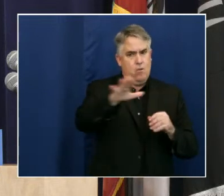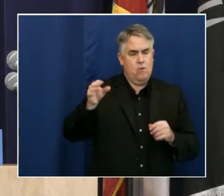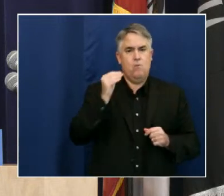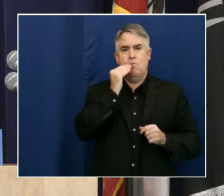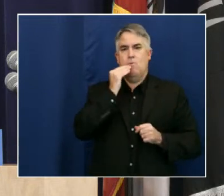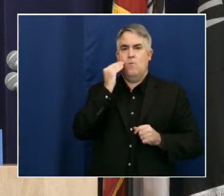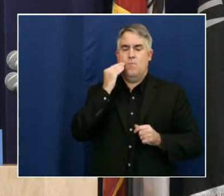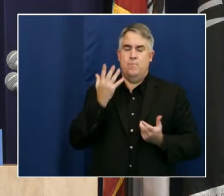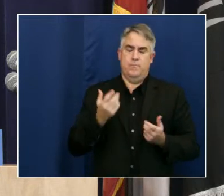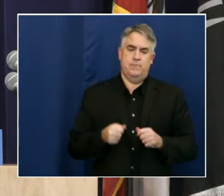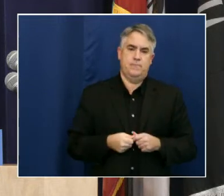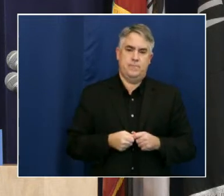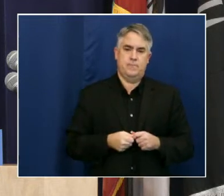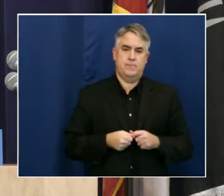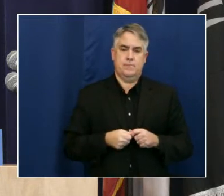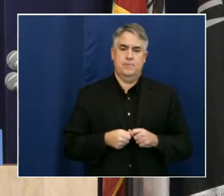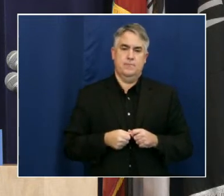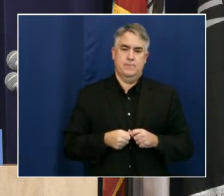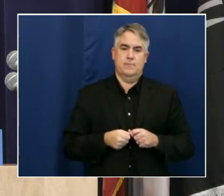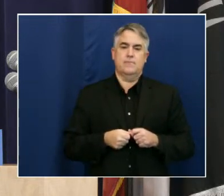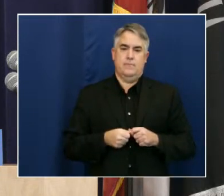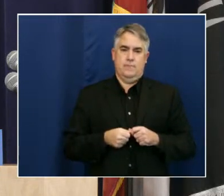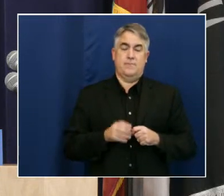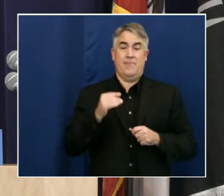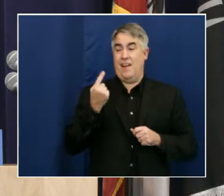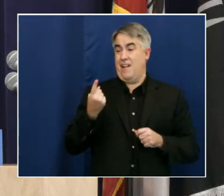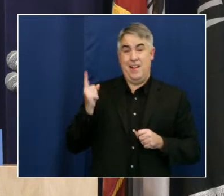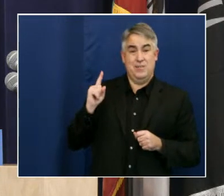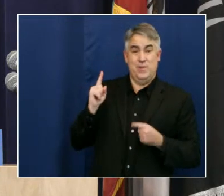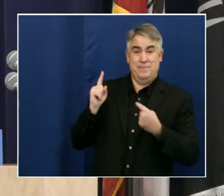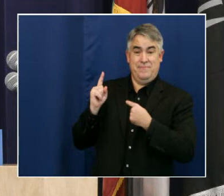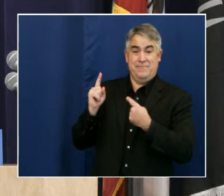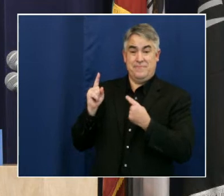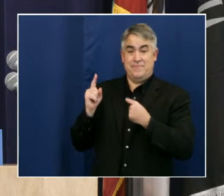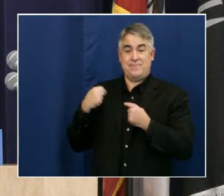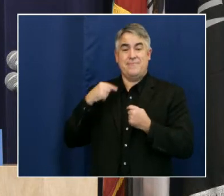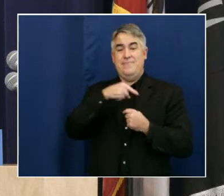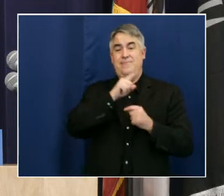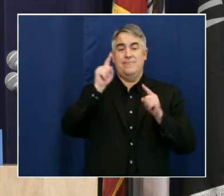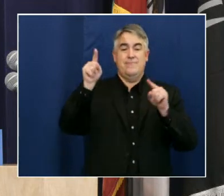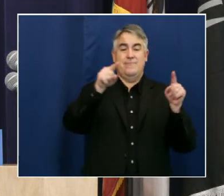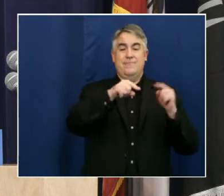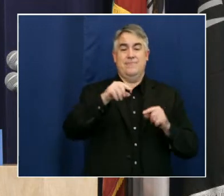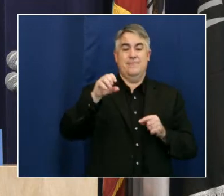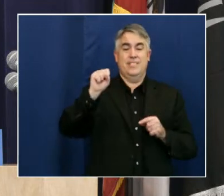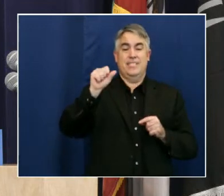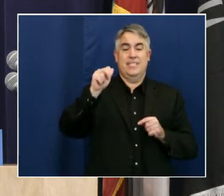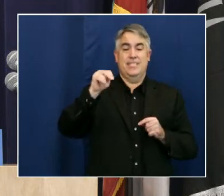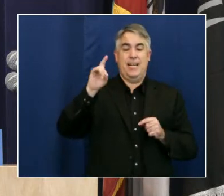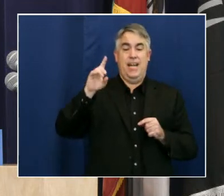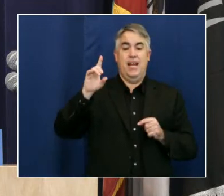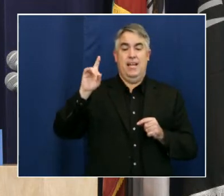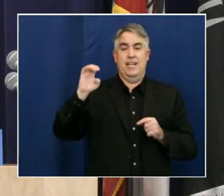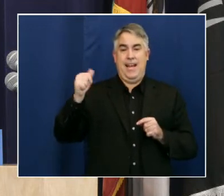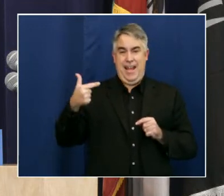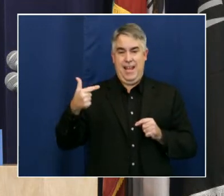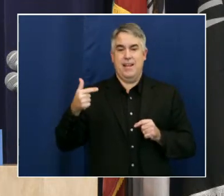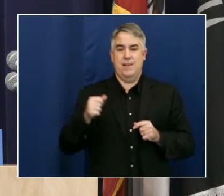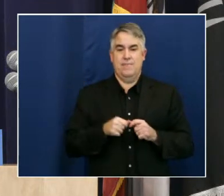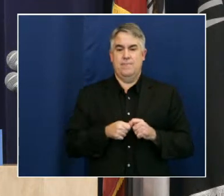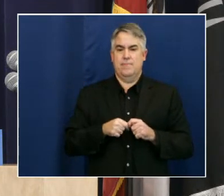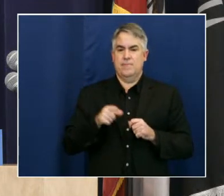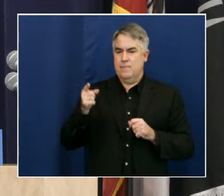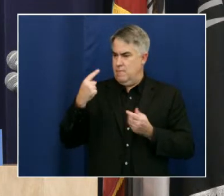us. Just last week, we were at Sandag as a county, making sure we were talking and prioritizing with our communities to ensure that our